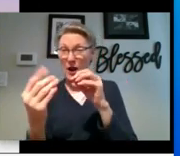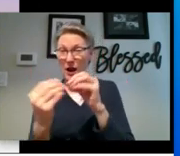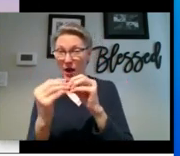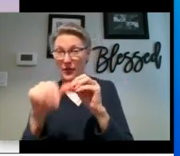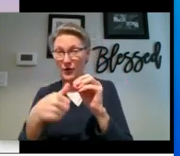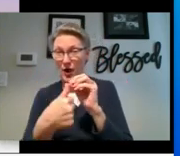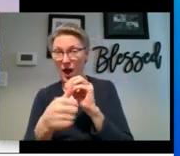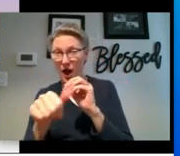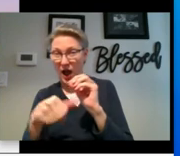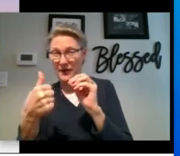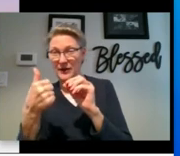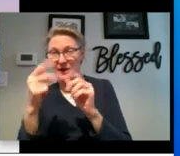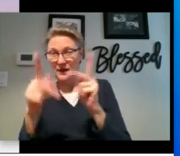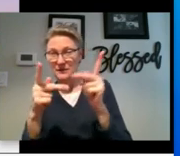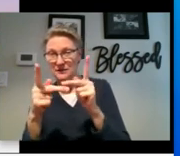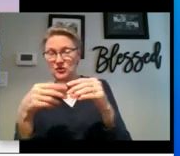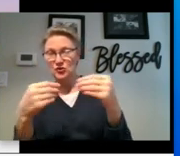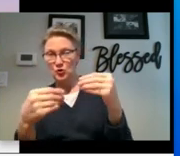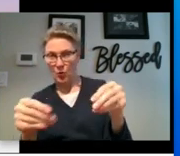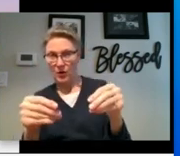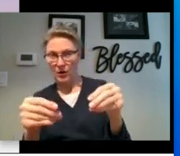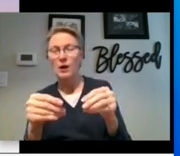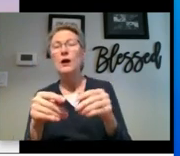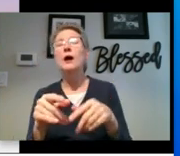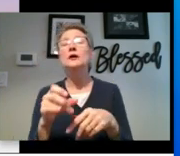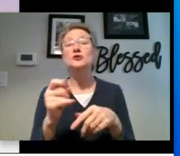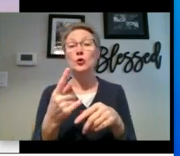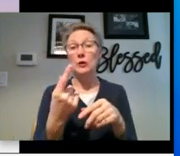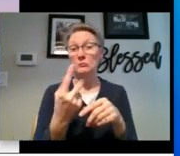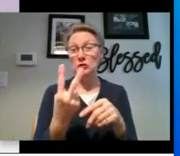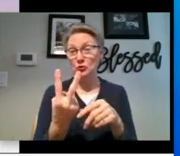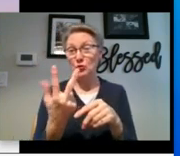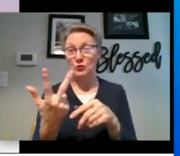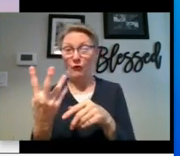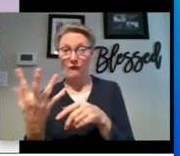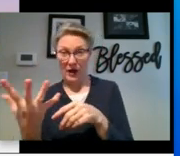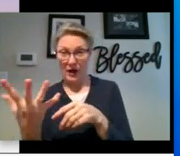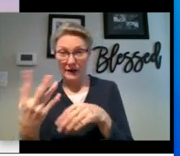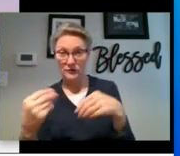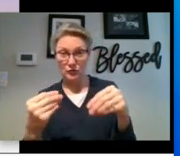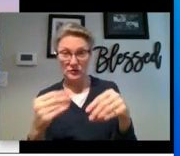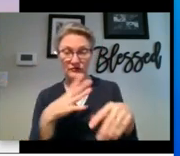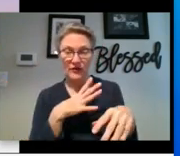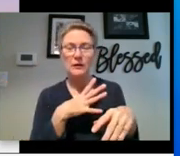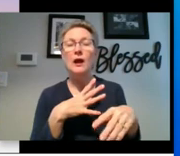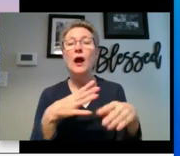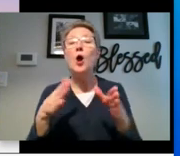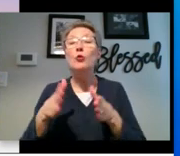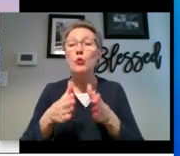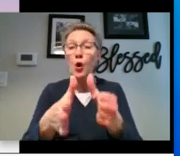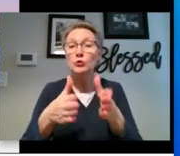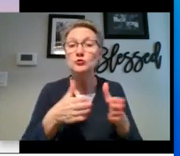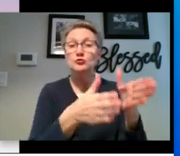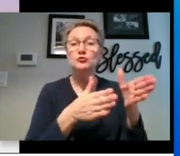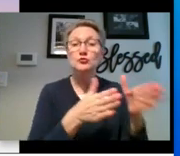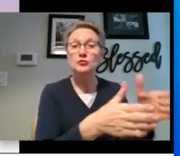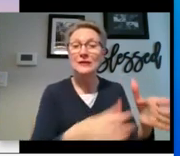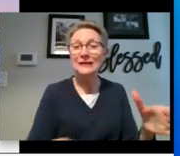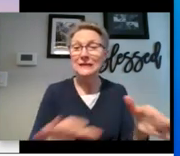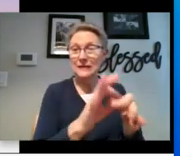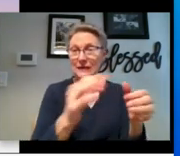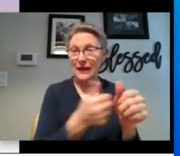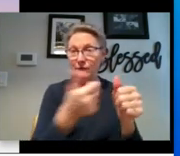your different buildings and locations and parks and all that should all be connected together by roads. Lastly, you need